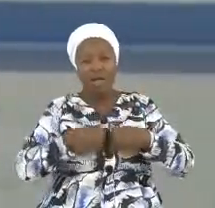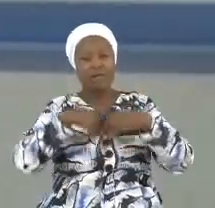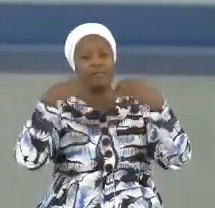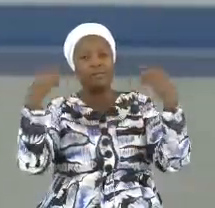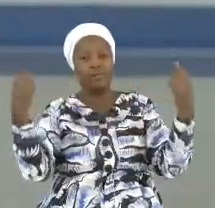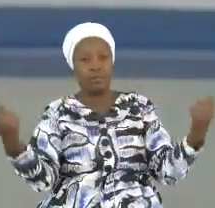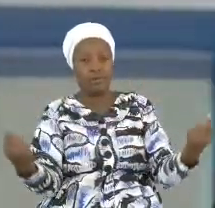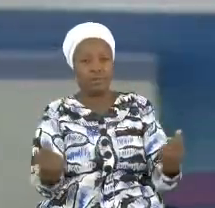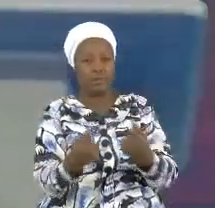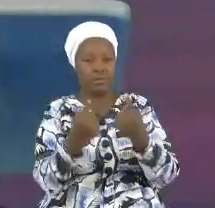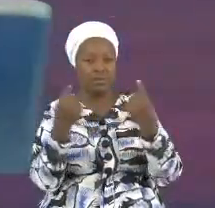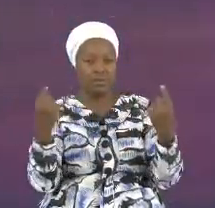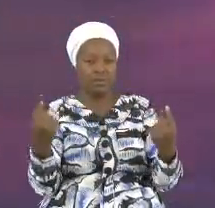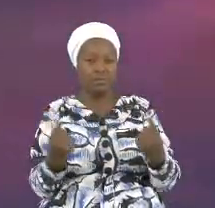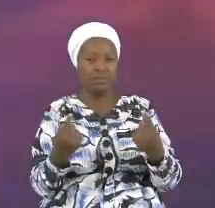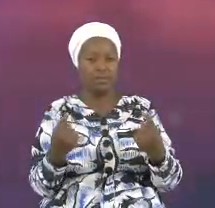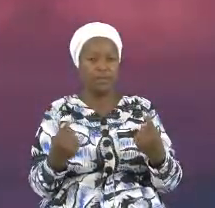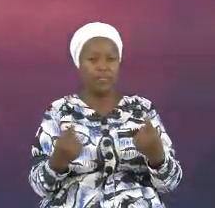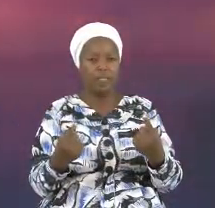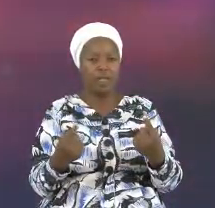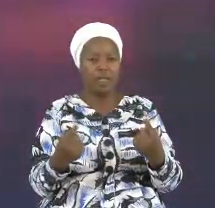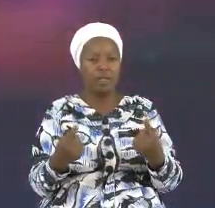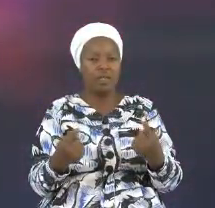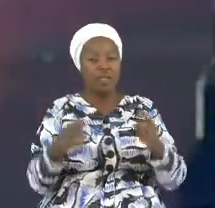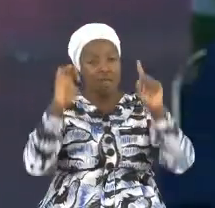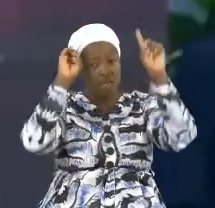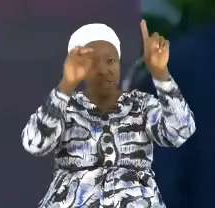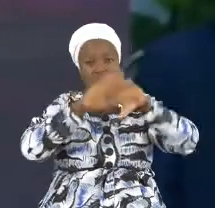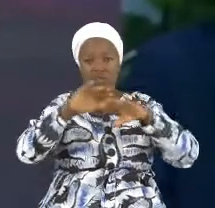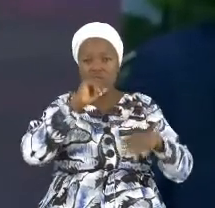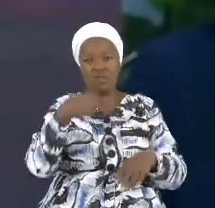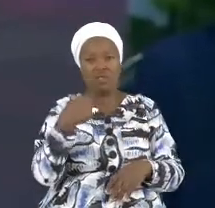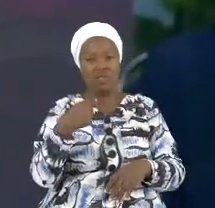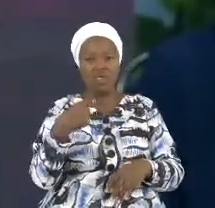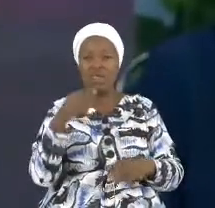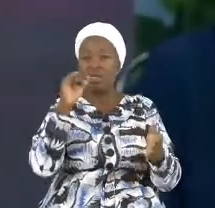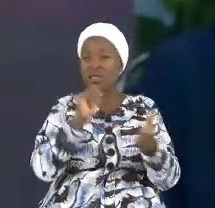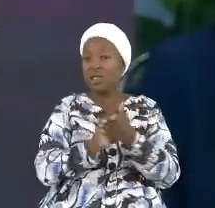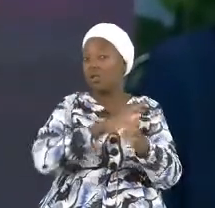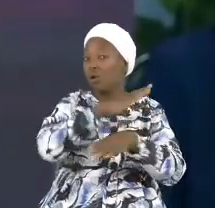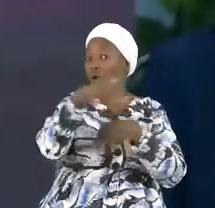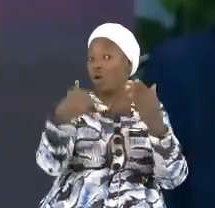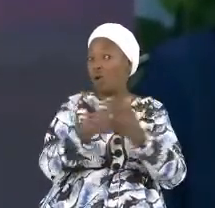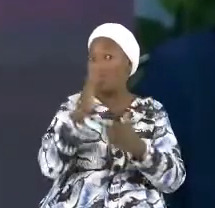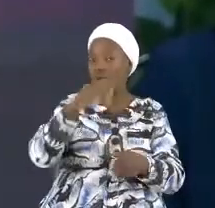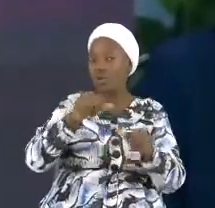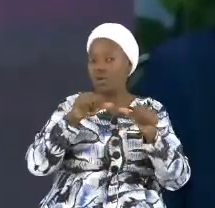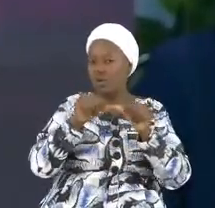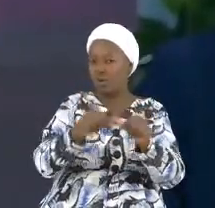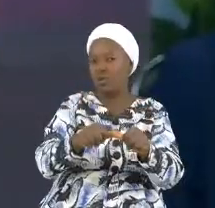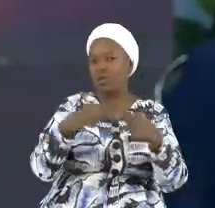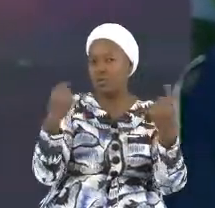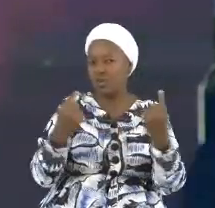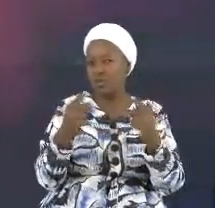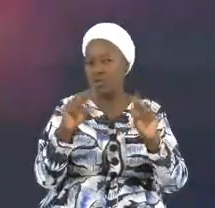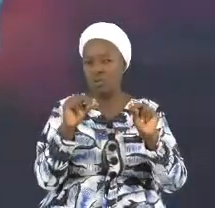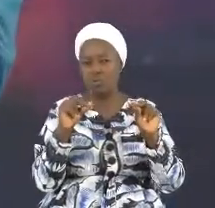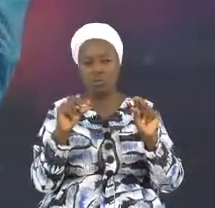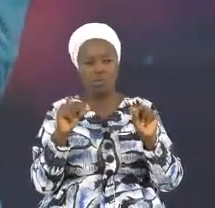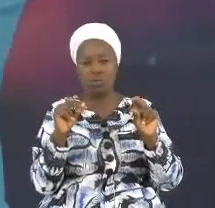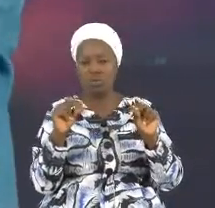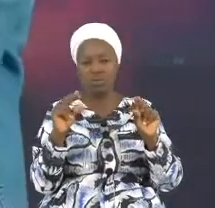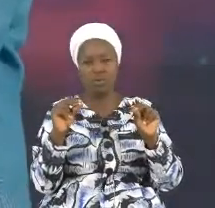it doesn't say that all will keep on sinning. It doesn't say that. It doesn't